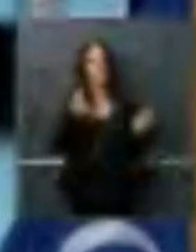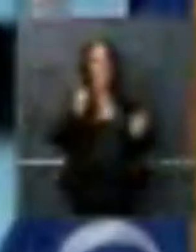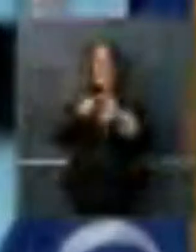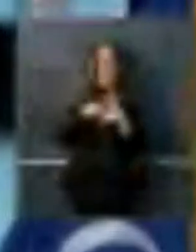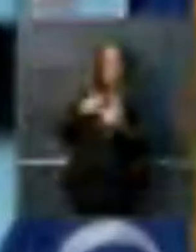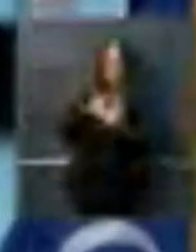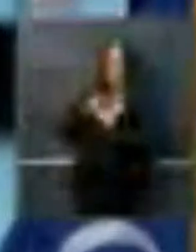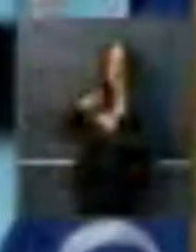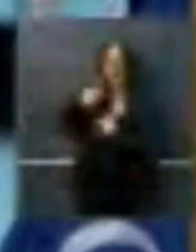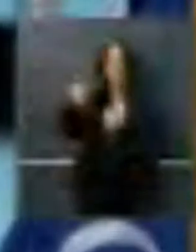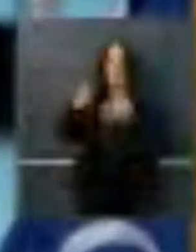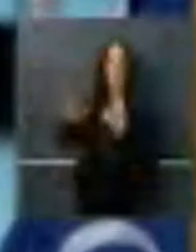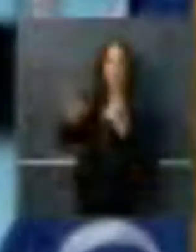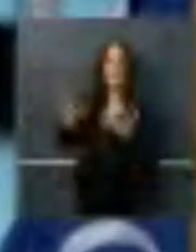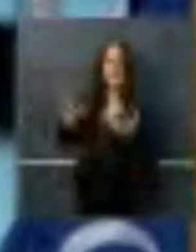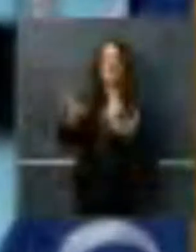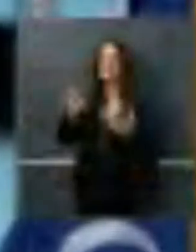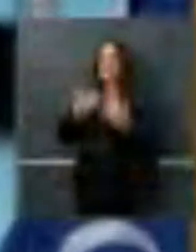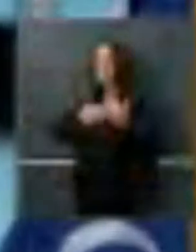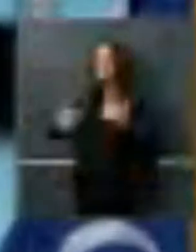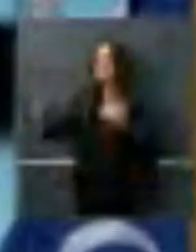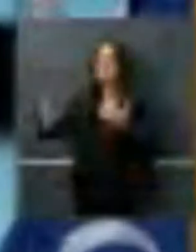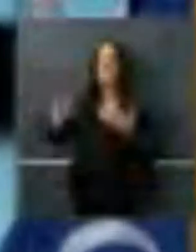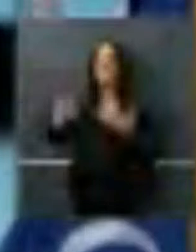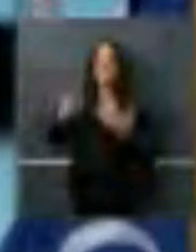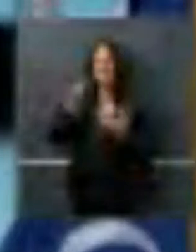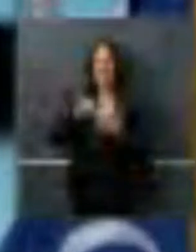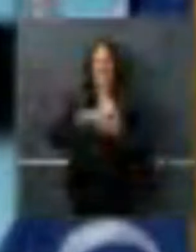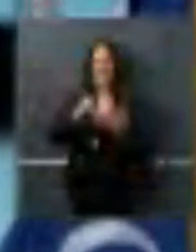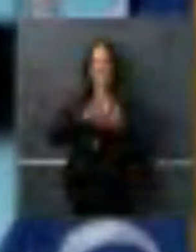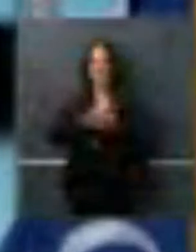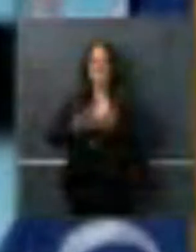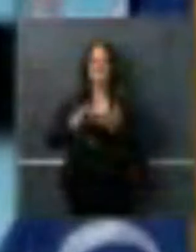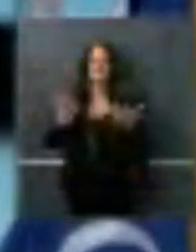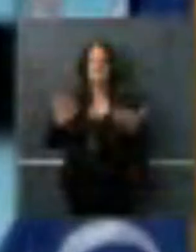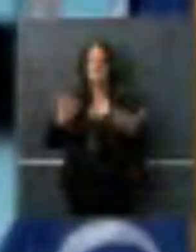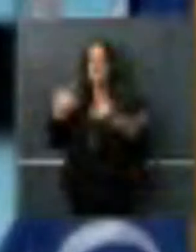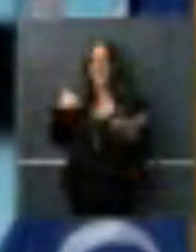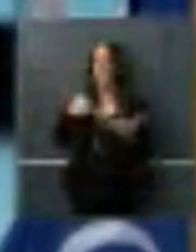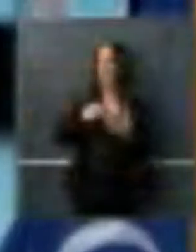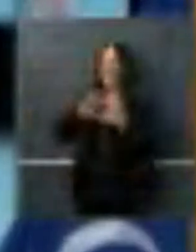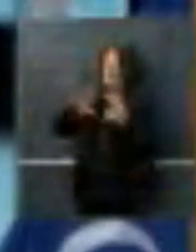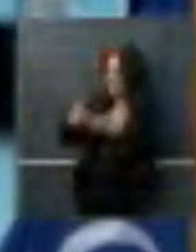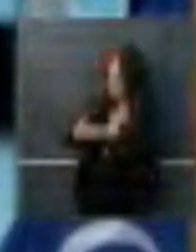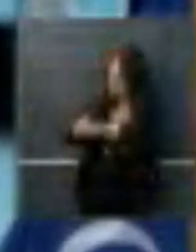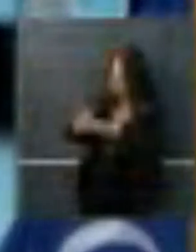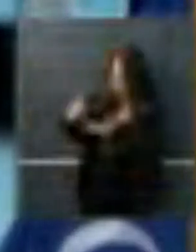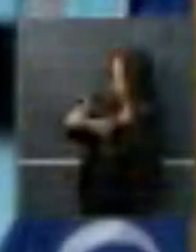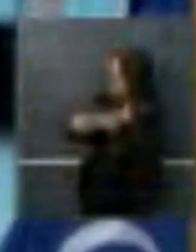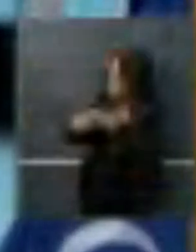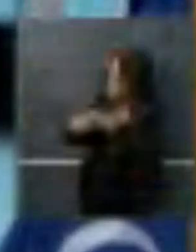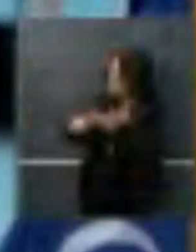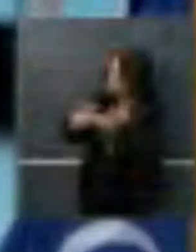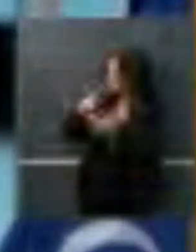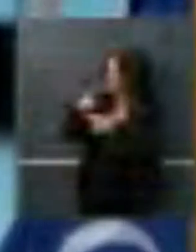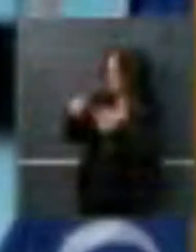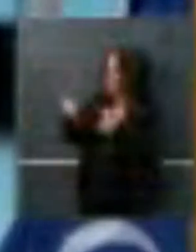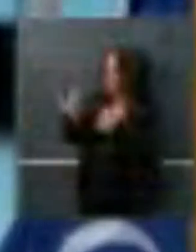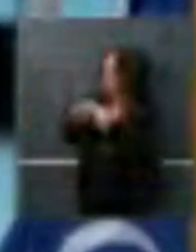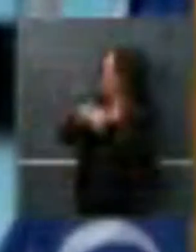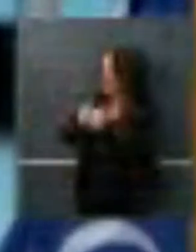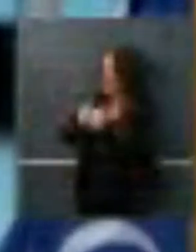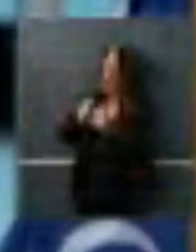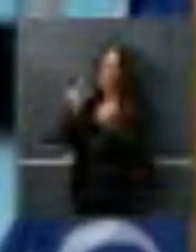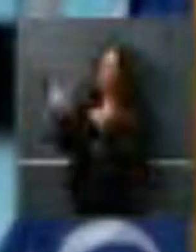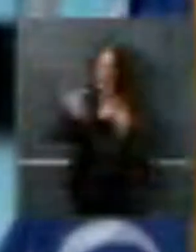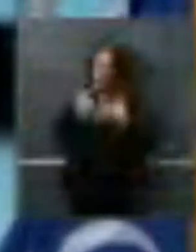economic recovery task force meeting about broadband for all, not with platitudes, but to actually deliver on what we have been